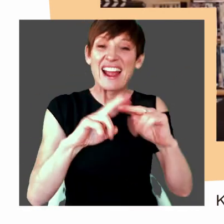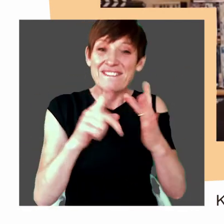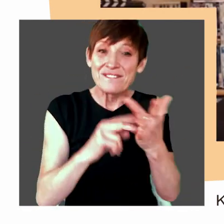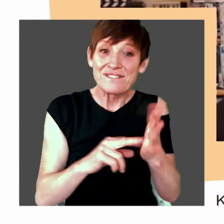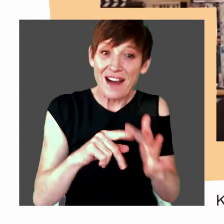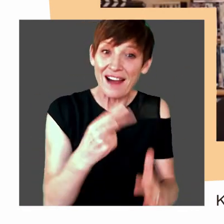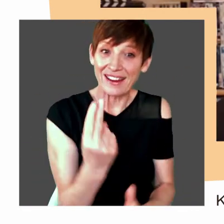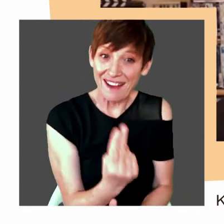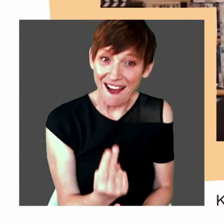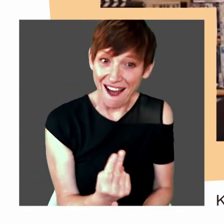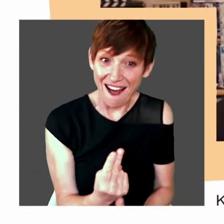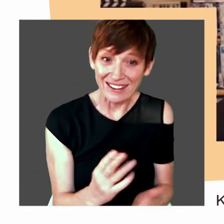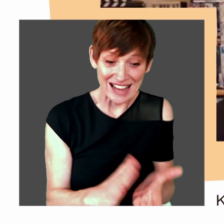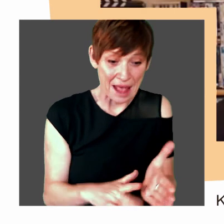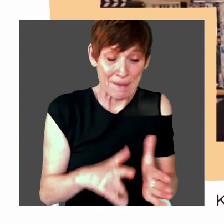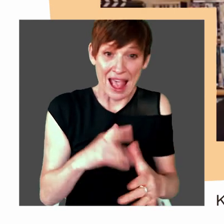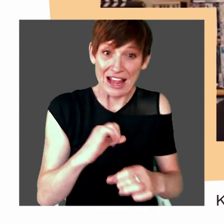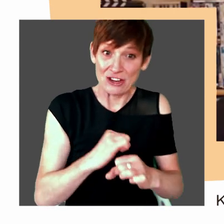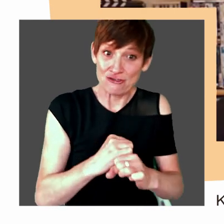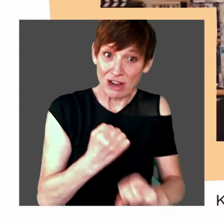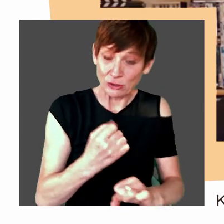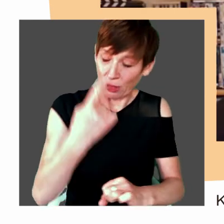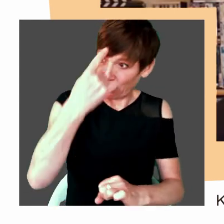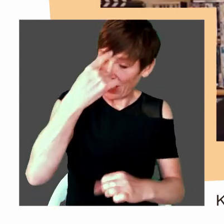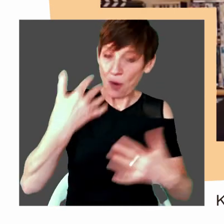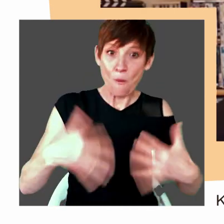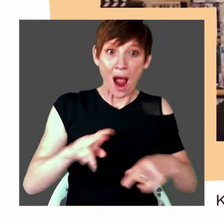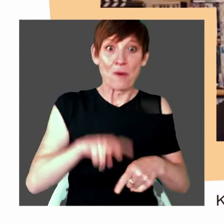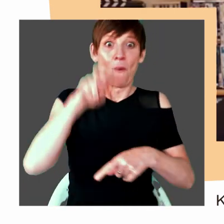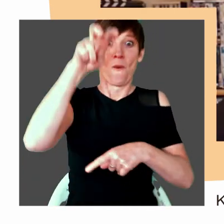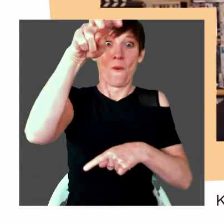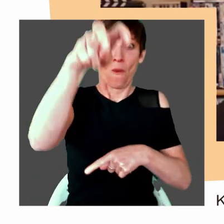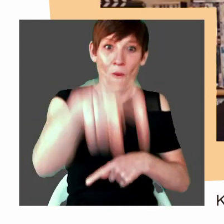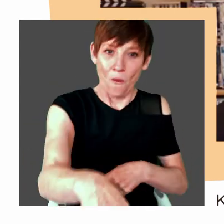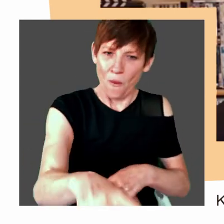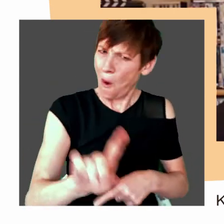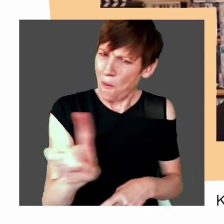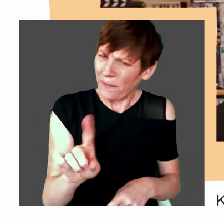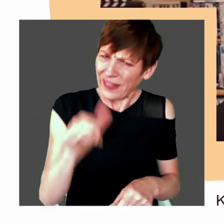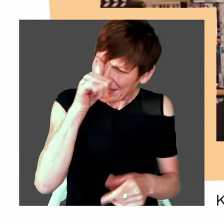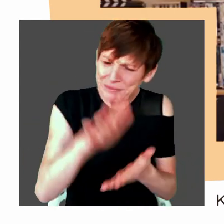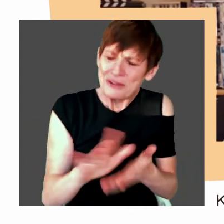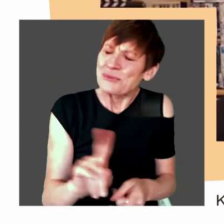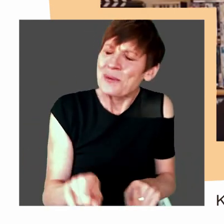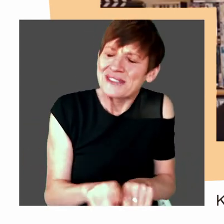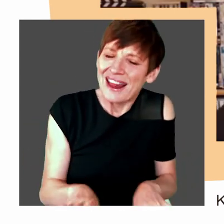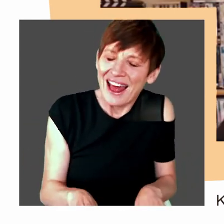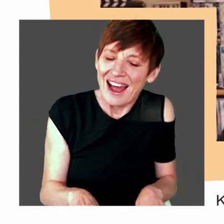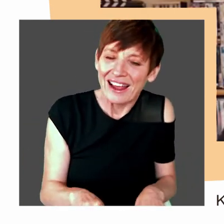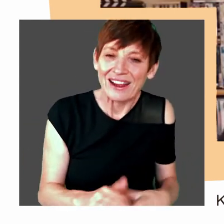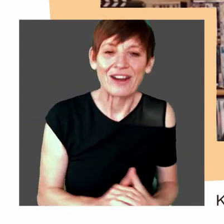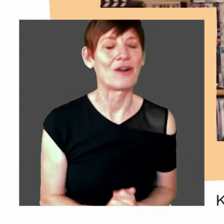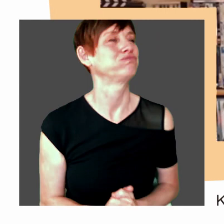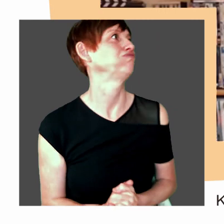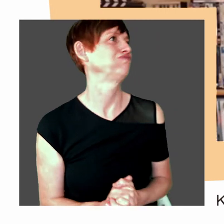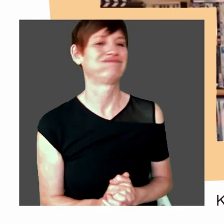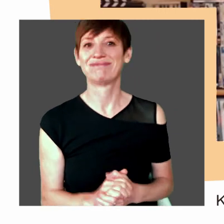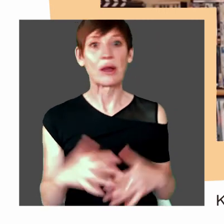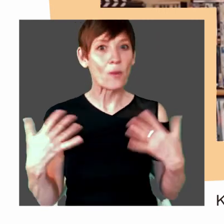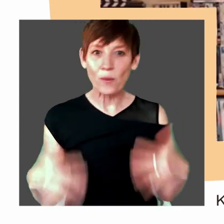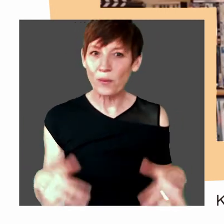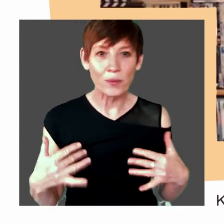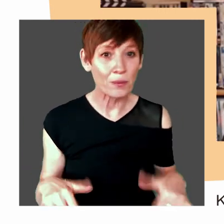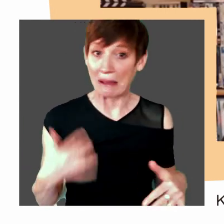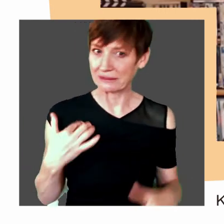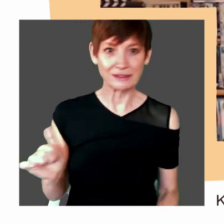listening to that, they're going to think that's quite the leap. How was that experience for you in your first year? That was amazing. Yeah, I